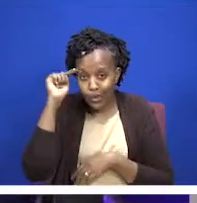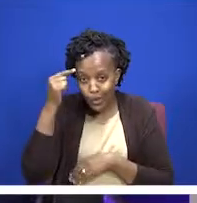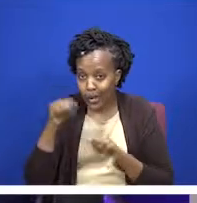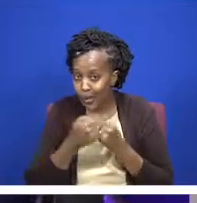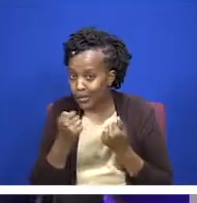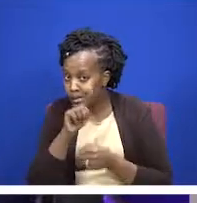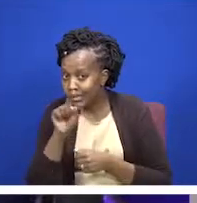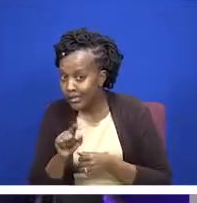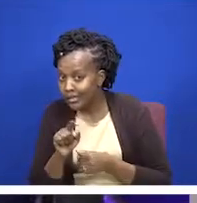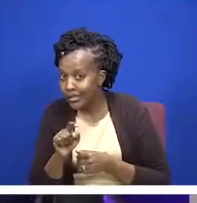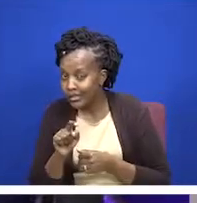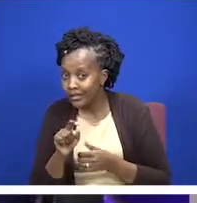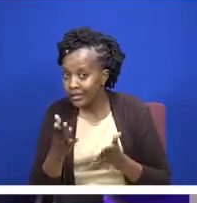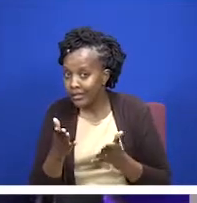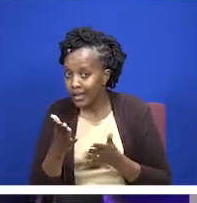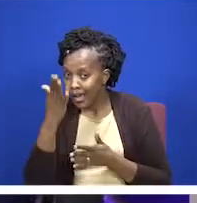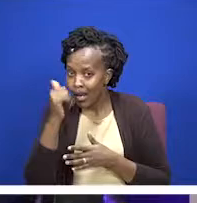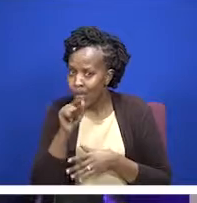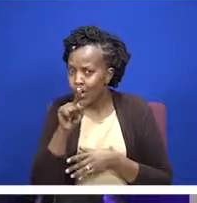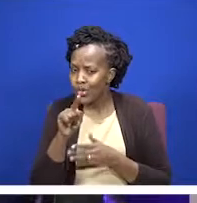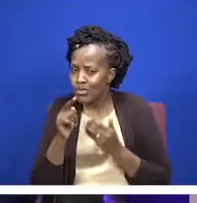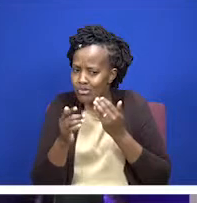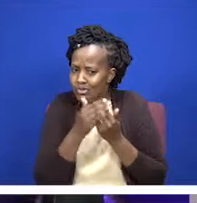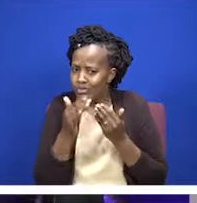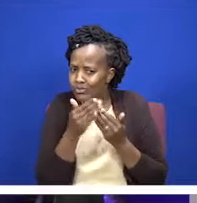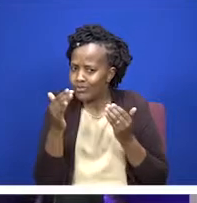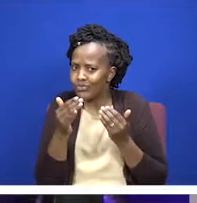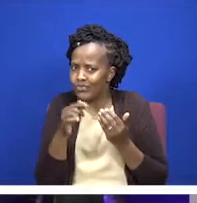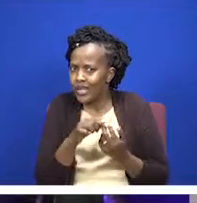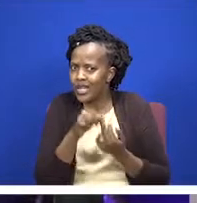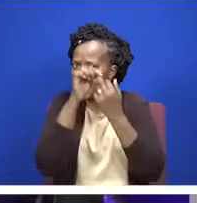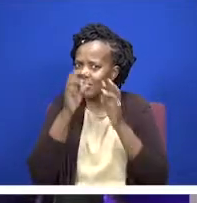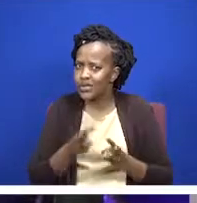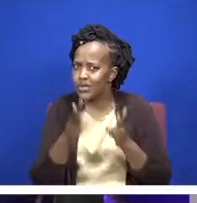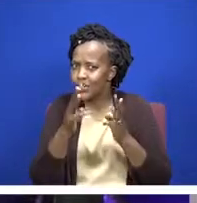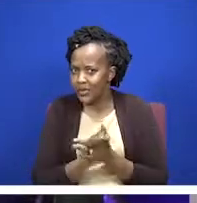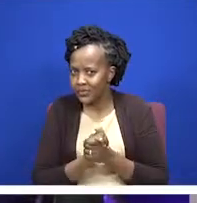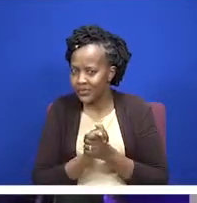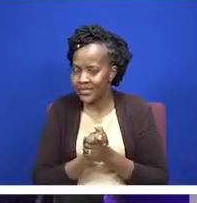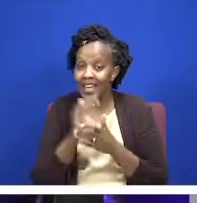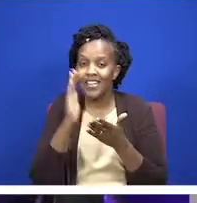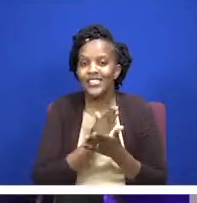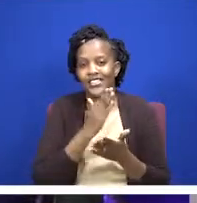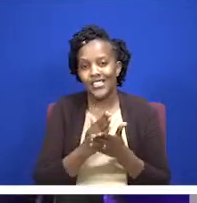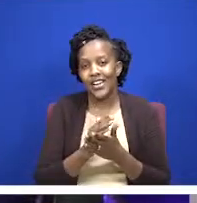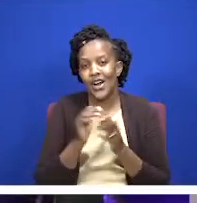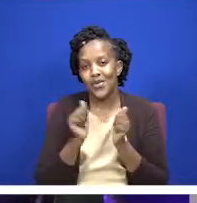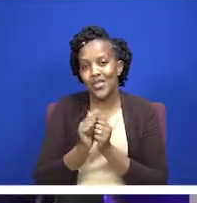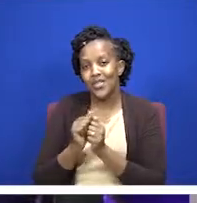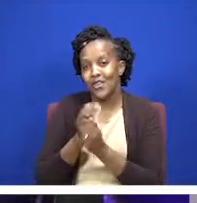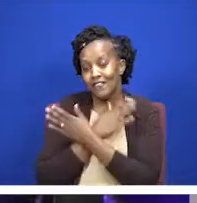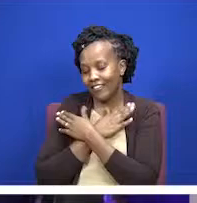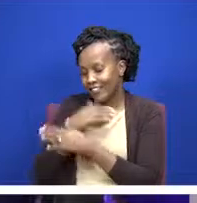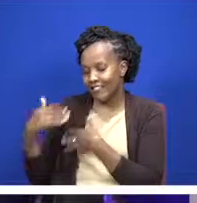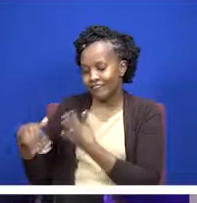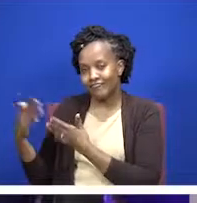happen? And why do you think you'd treat him the way you would treat him? Share with someone who is close to you.